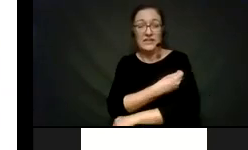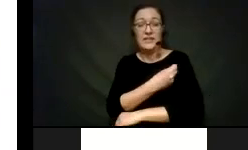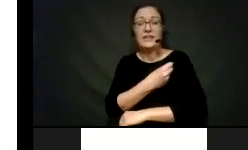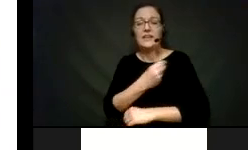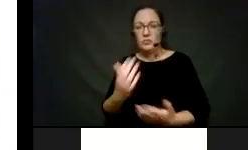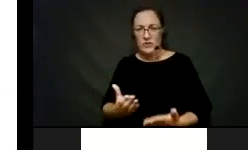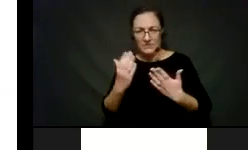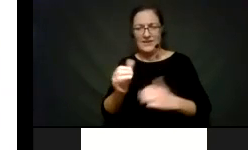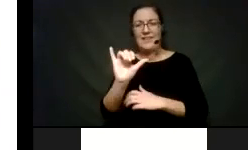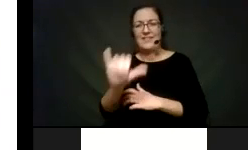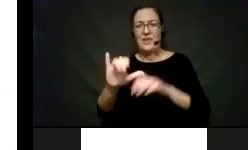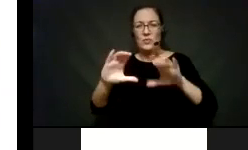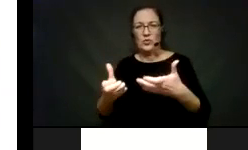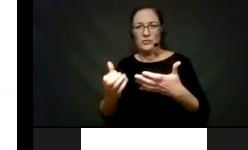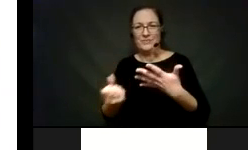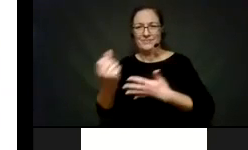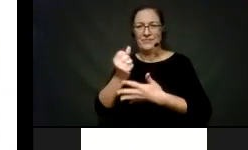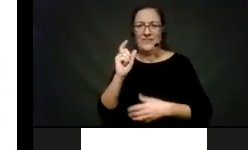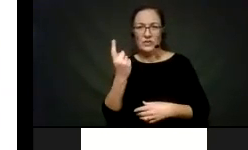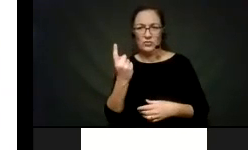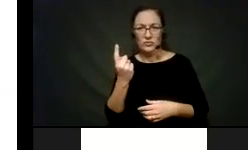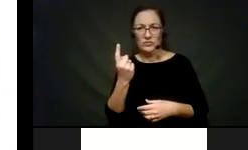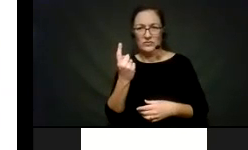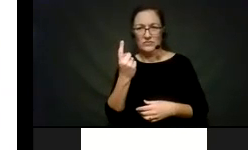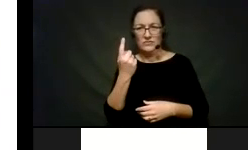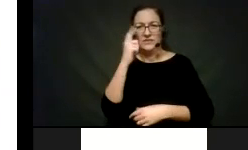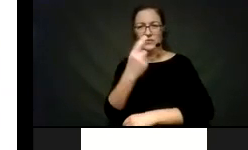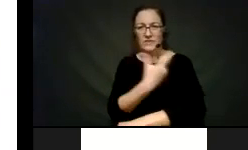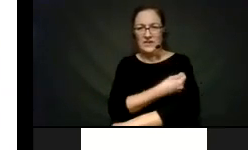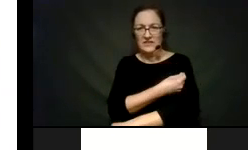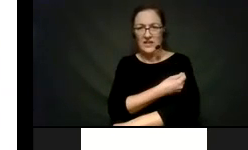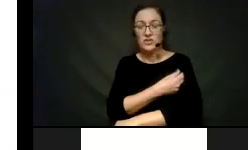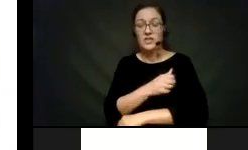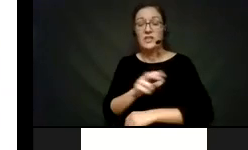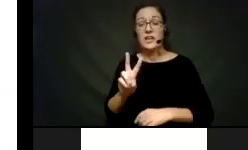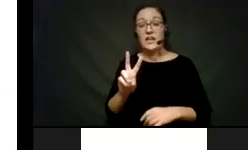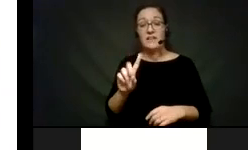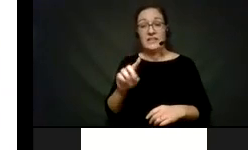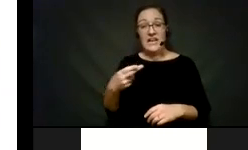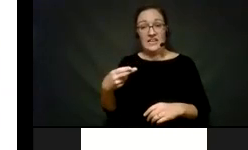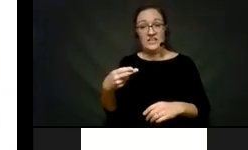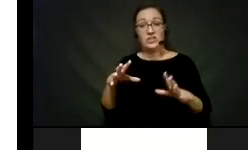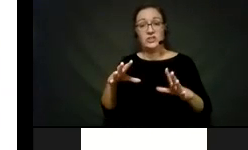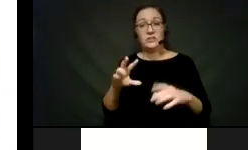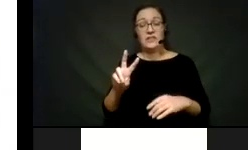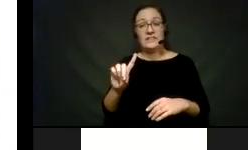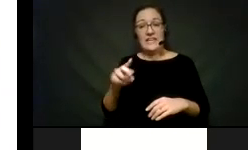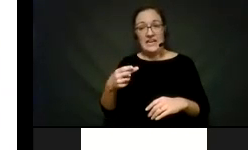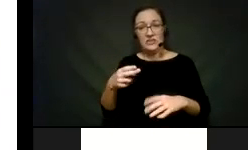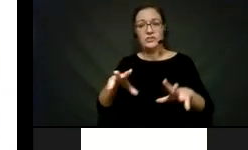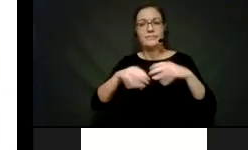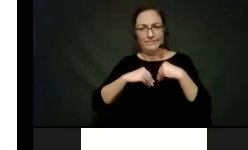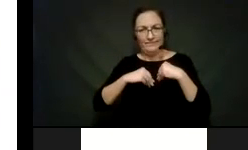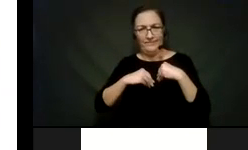first for vaccination, and VDH adopted those recommendations, and that is why we're implementing them